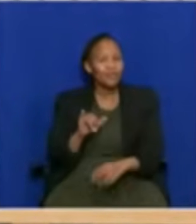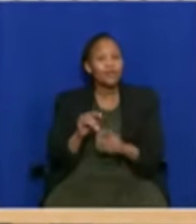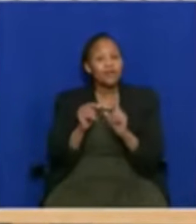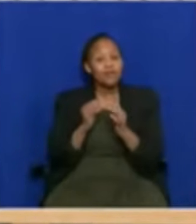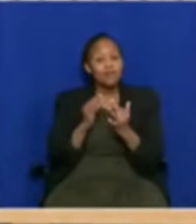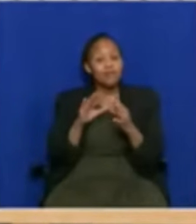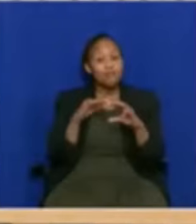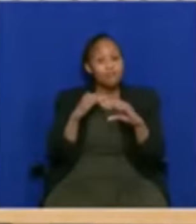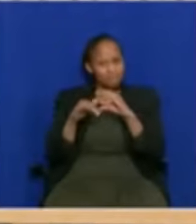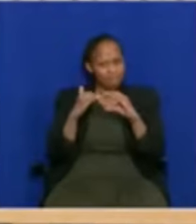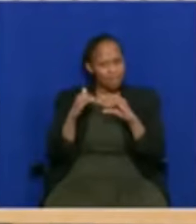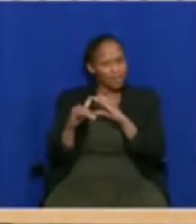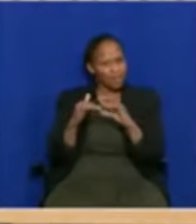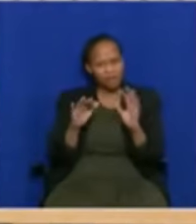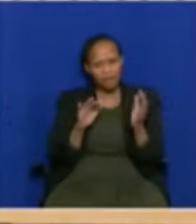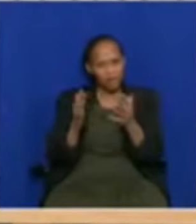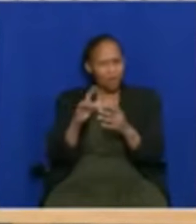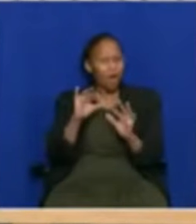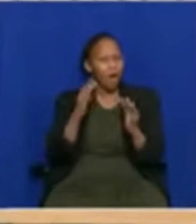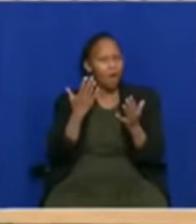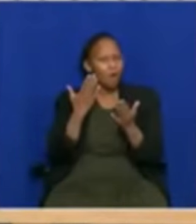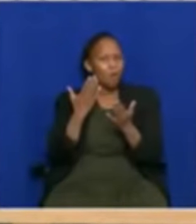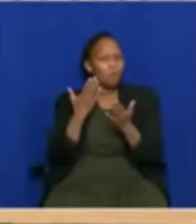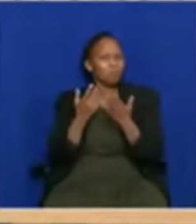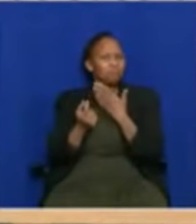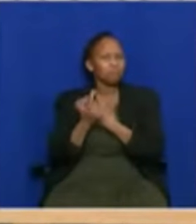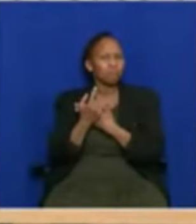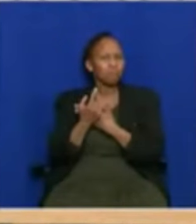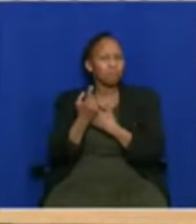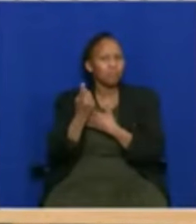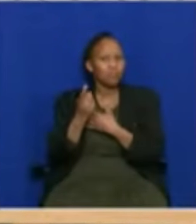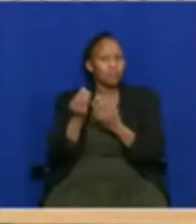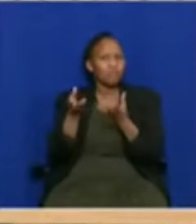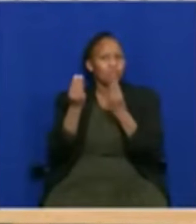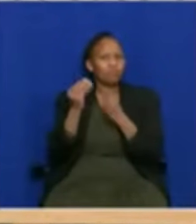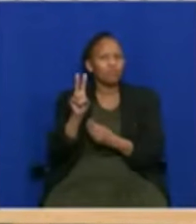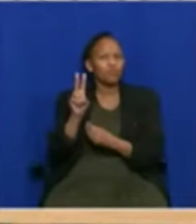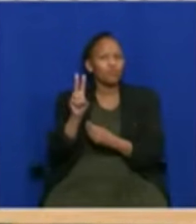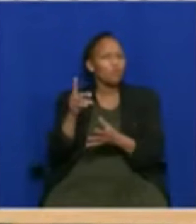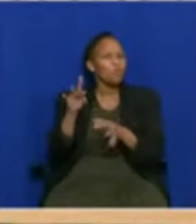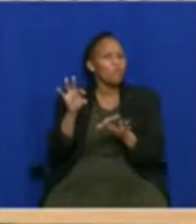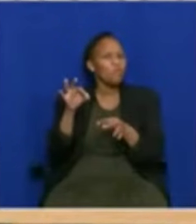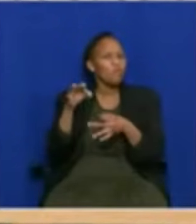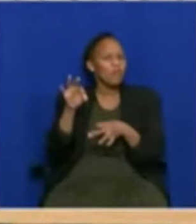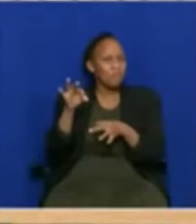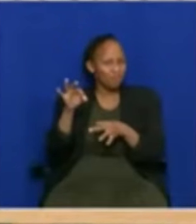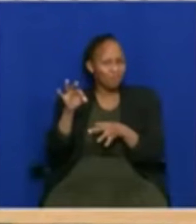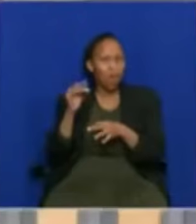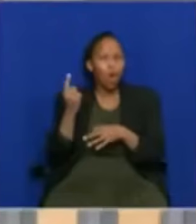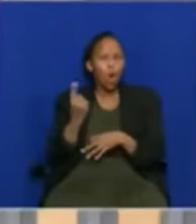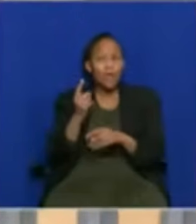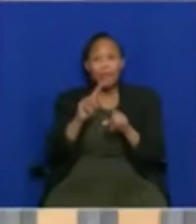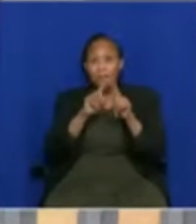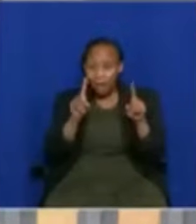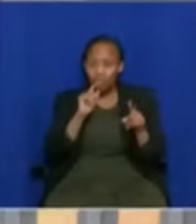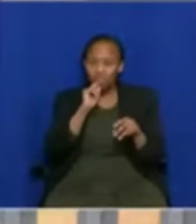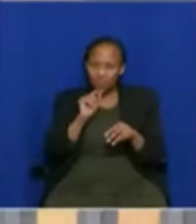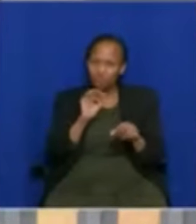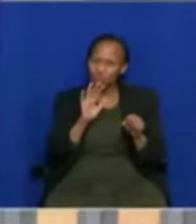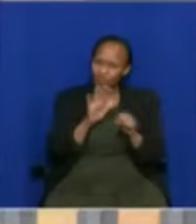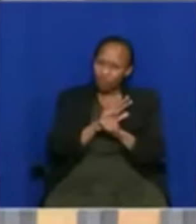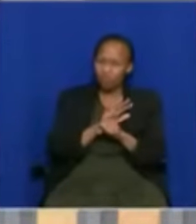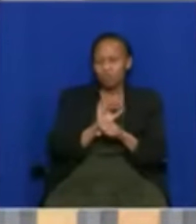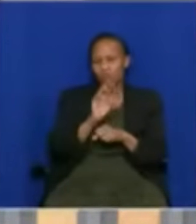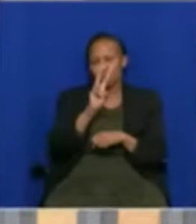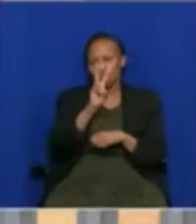with only 2 pages of what is more than 20 pages, yes. Okay, so he's got what we have, but Yes, what he has before him now. in